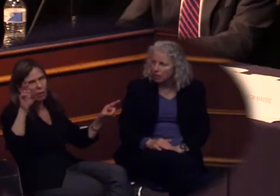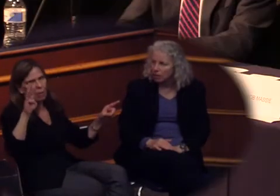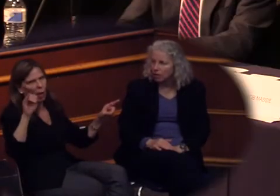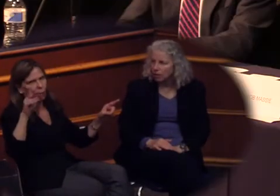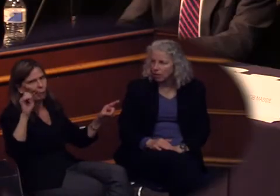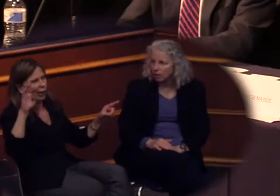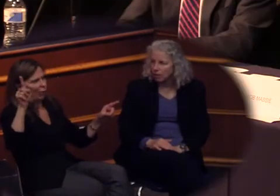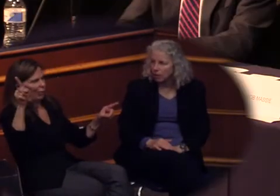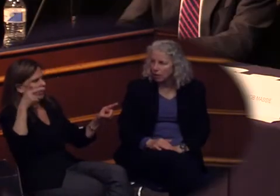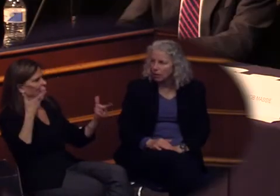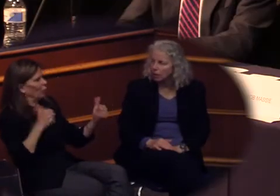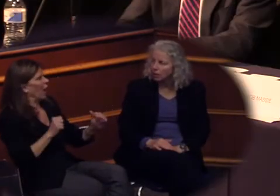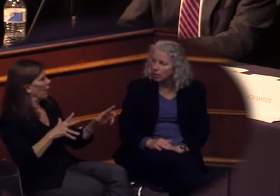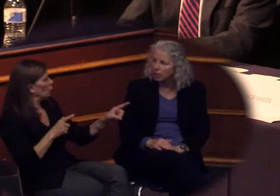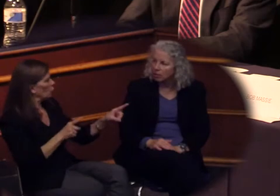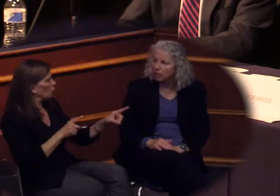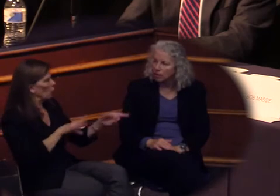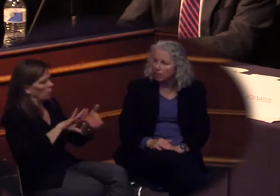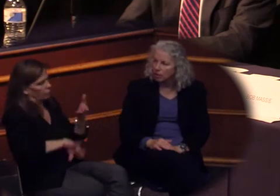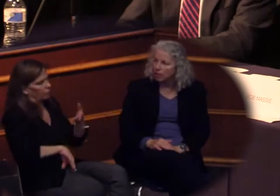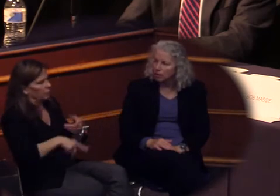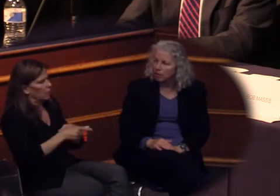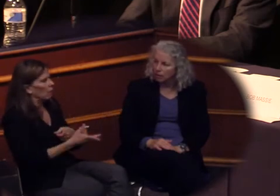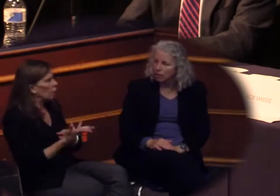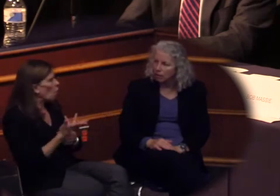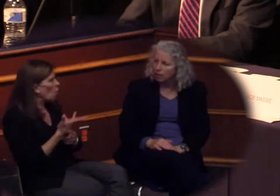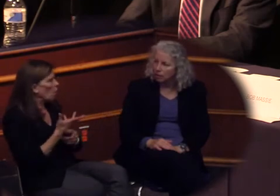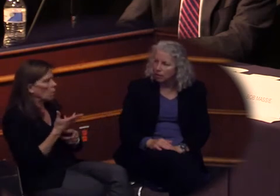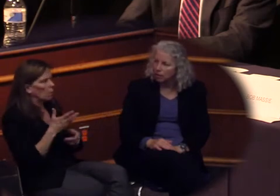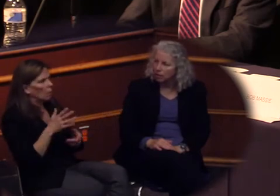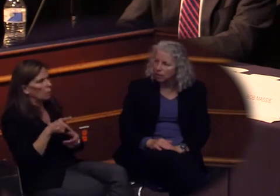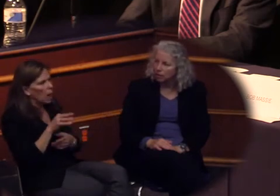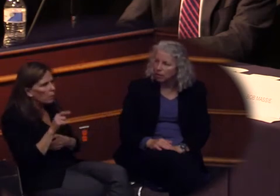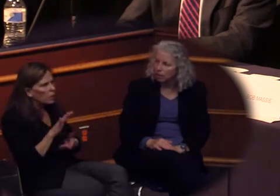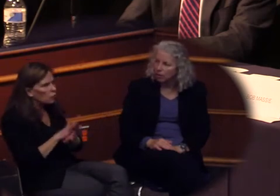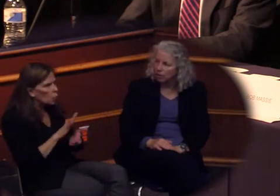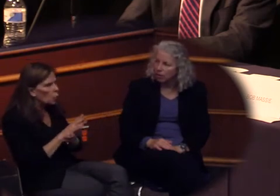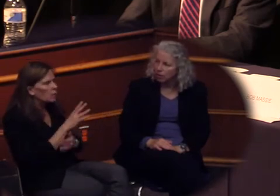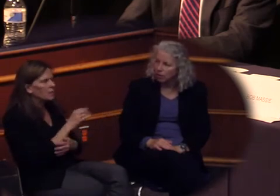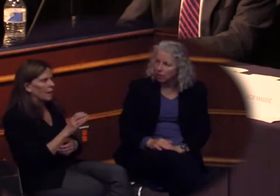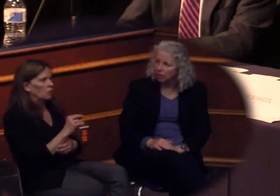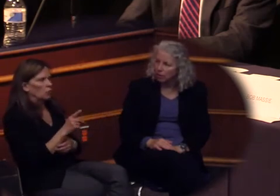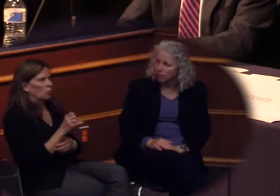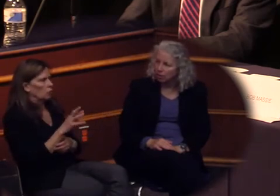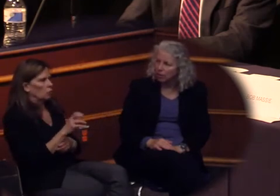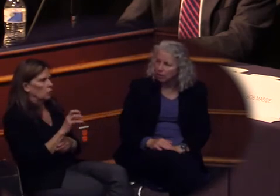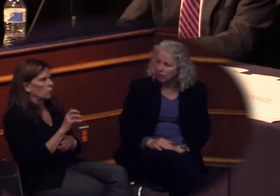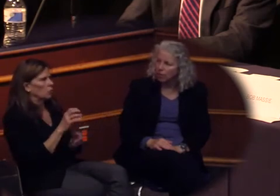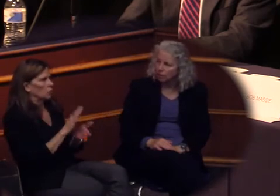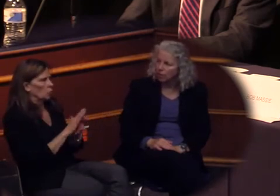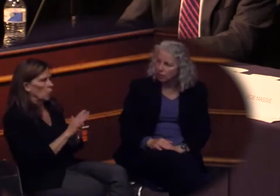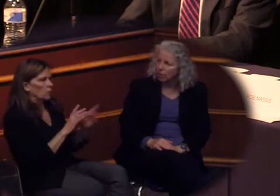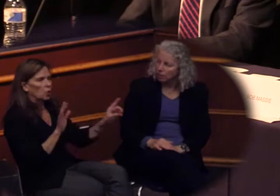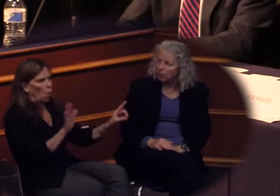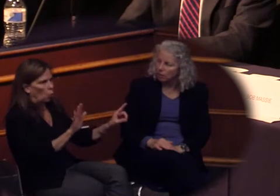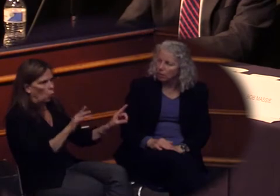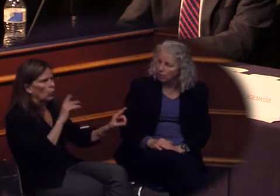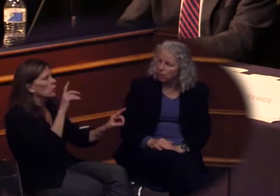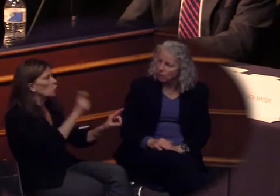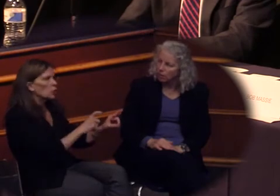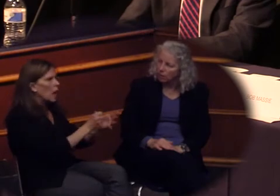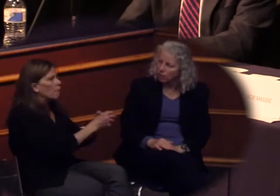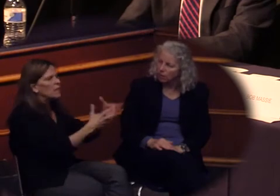to siphon money out of public schools into charter schools. We don't, we should not be expanding charter schools right now. What we need to do